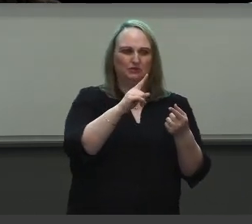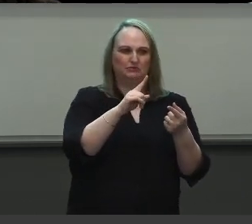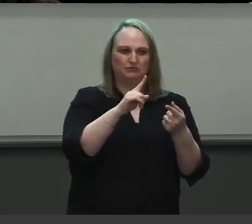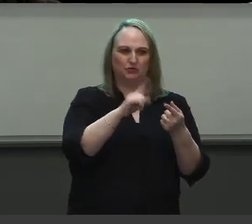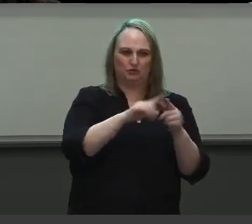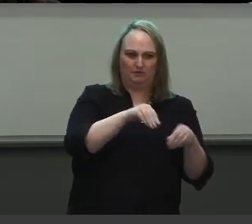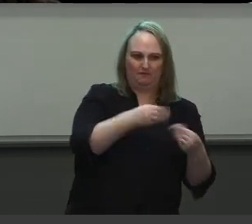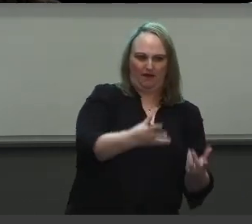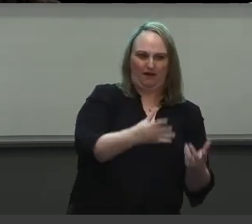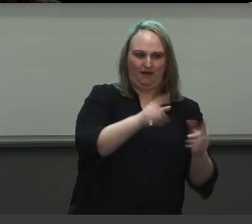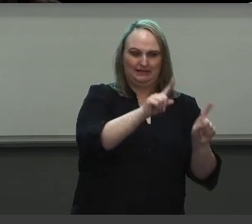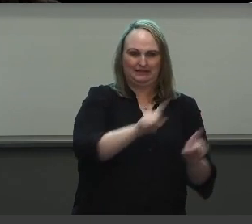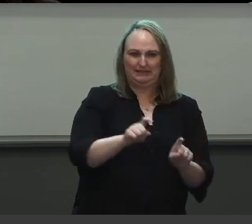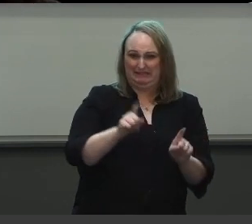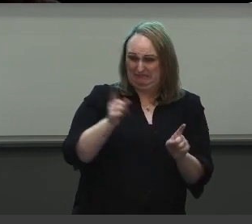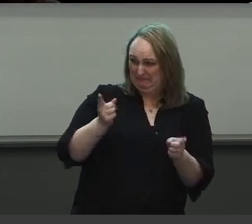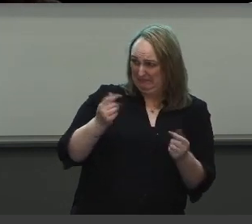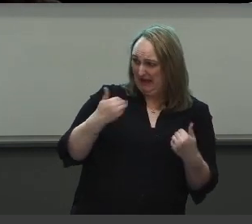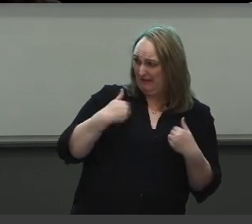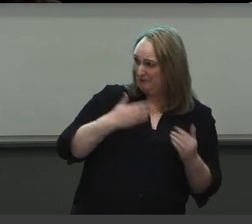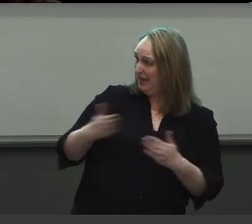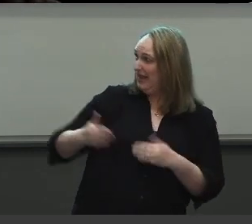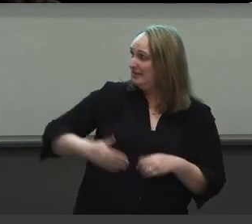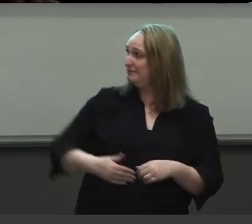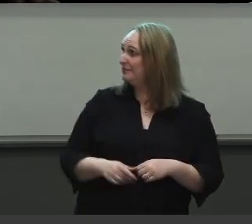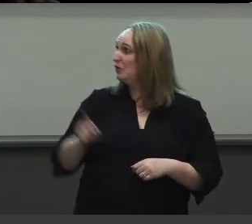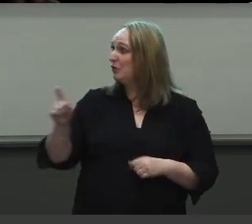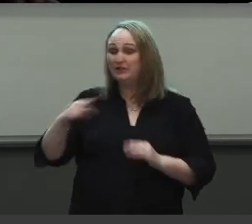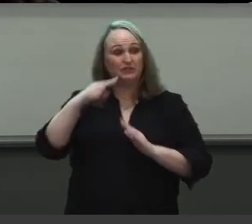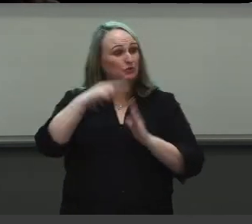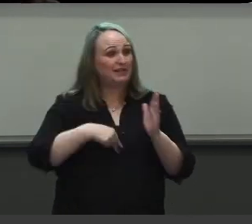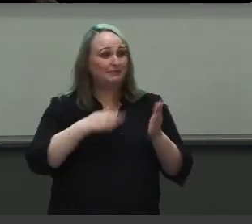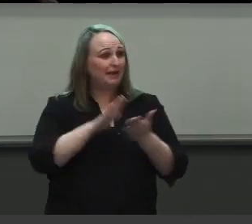So I'm just wondering what your thoughts are on that. And then I have a different question. You just need to read my paper.